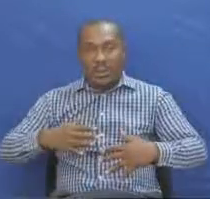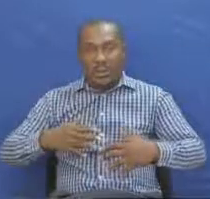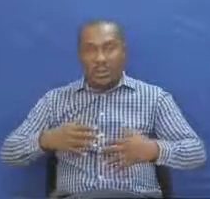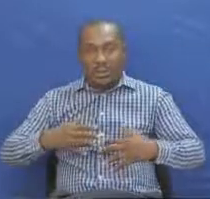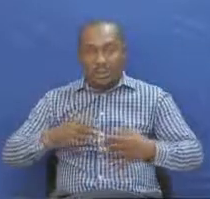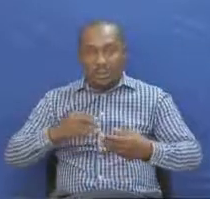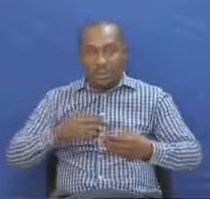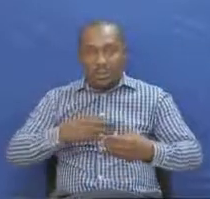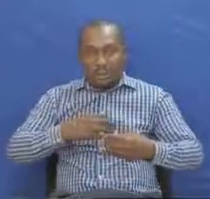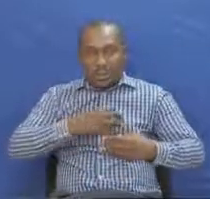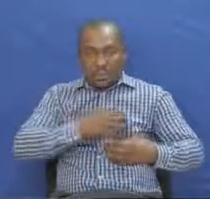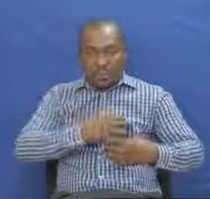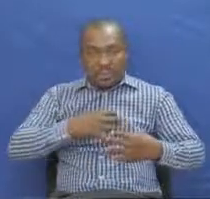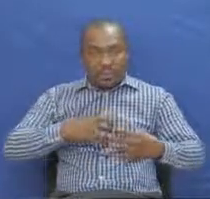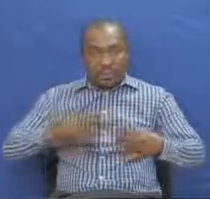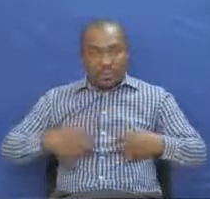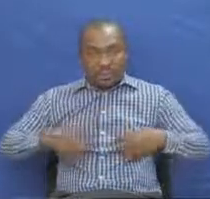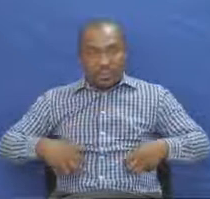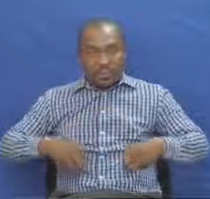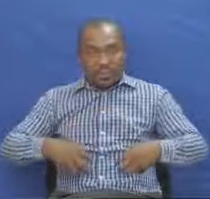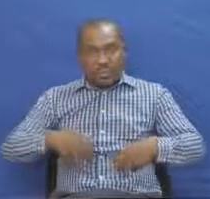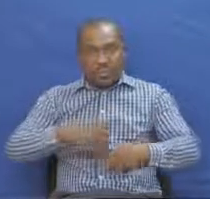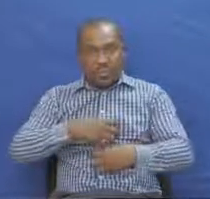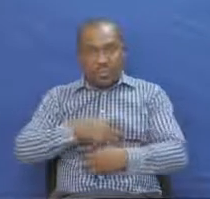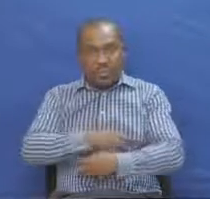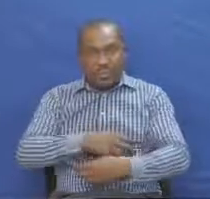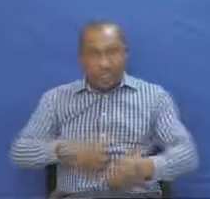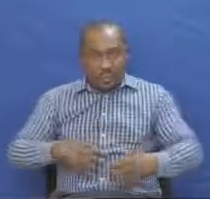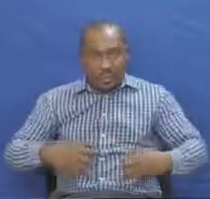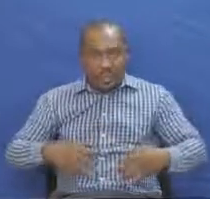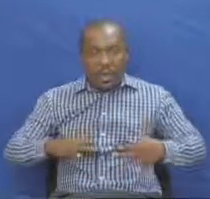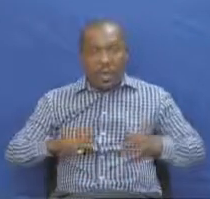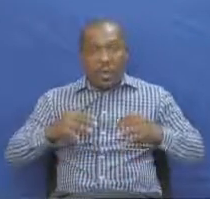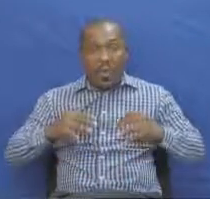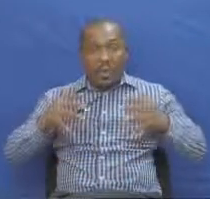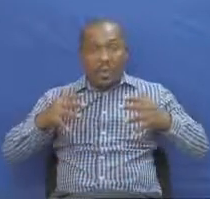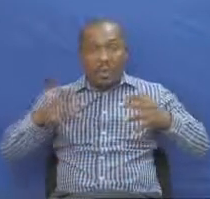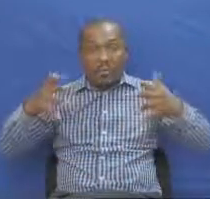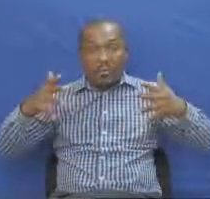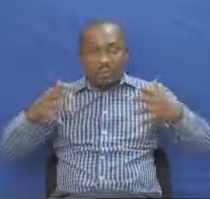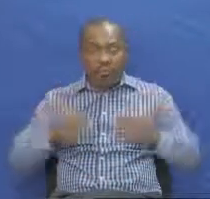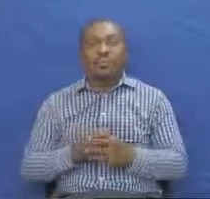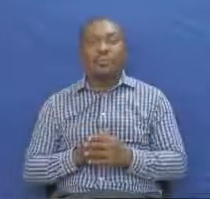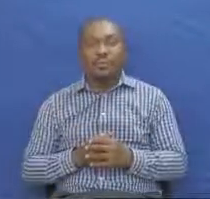growth occurs all over the body.